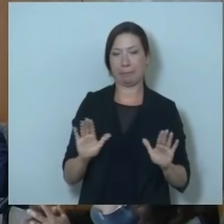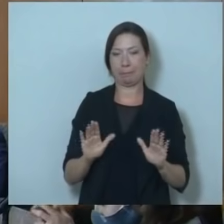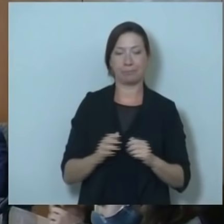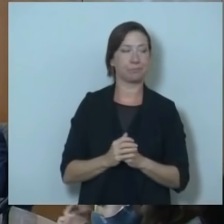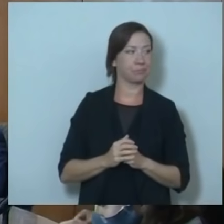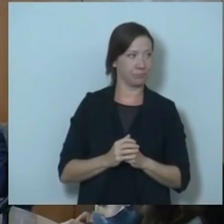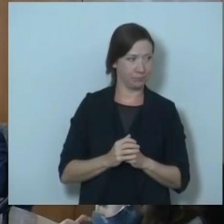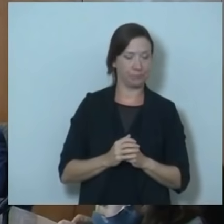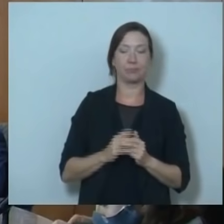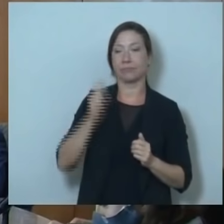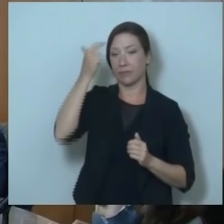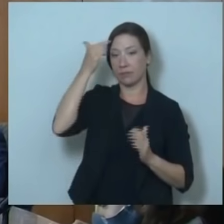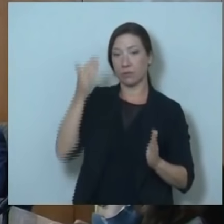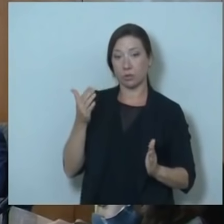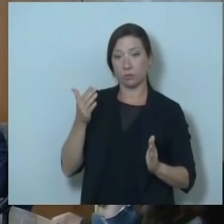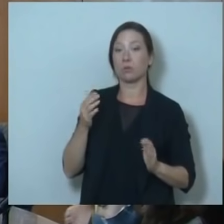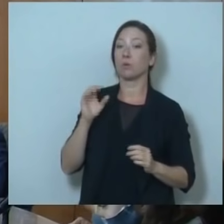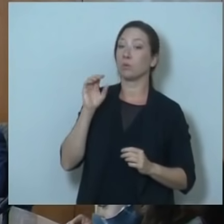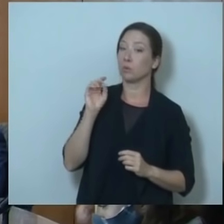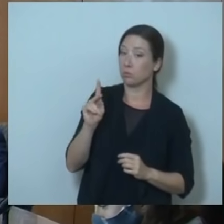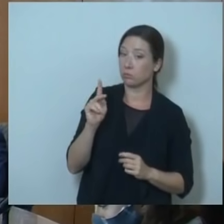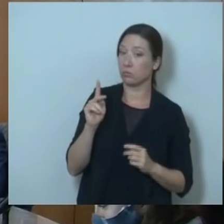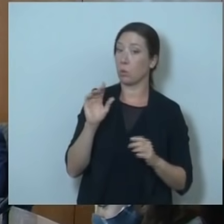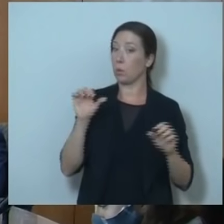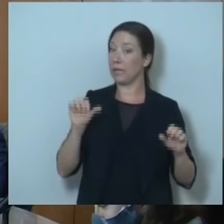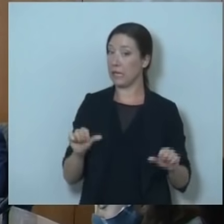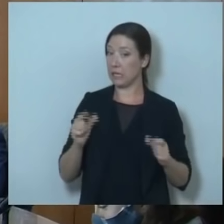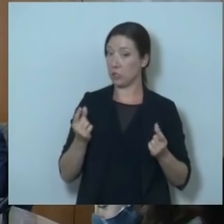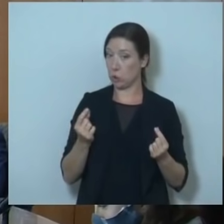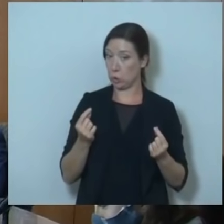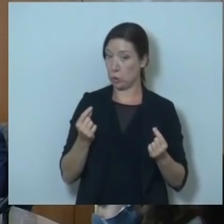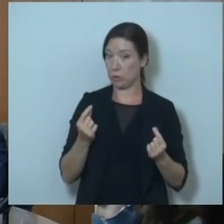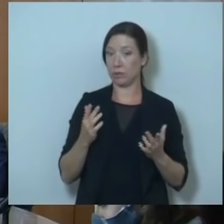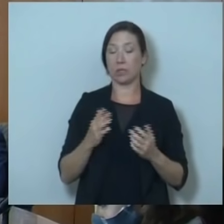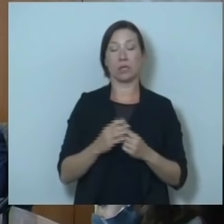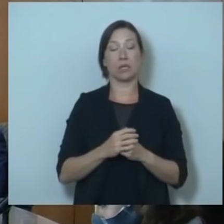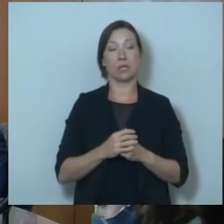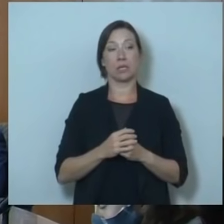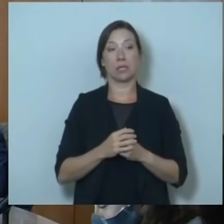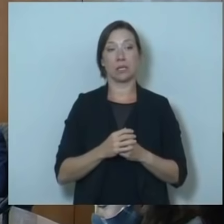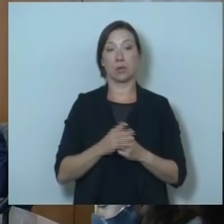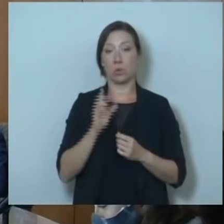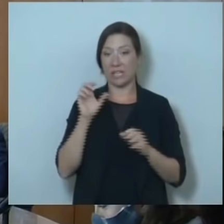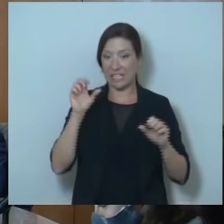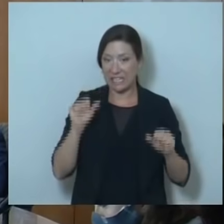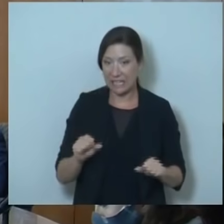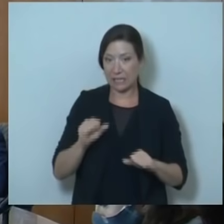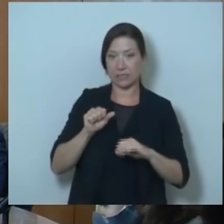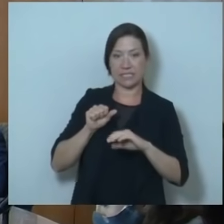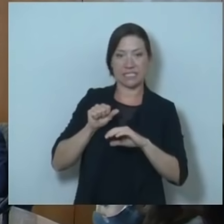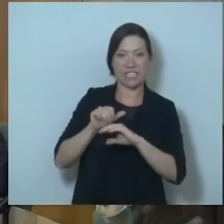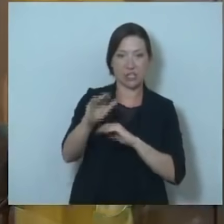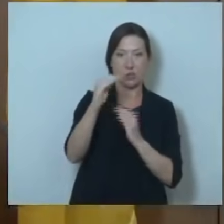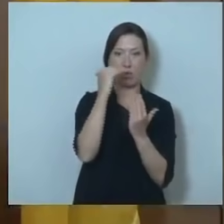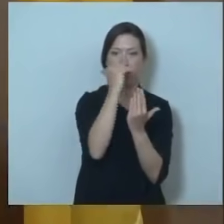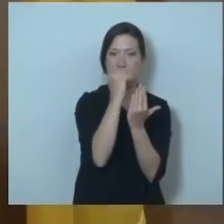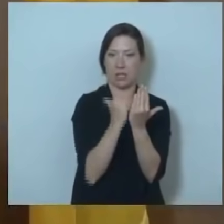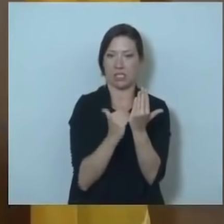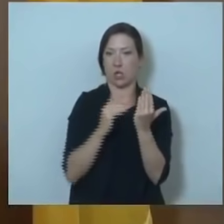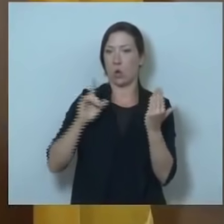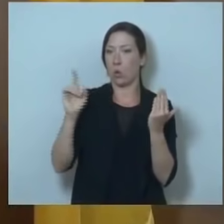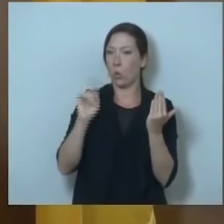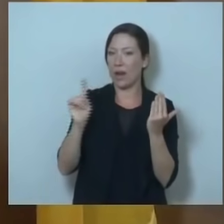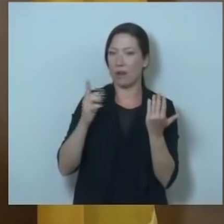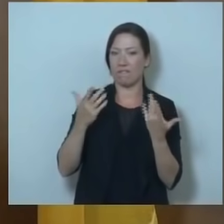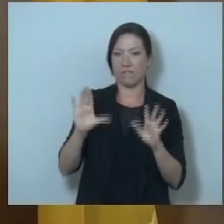we can provide to you, as part of your question, everywhere we've sent them. So counties have